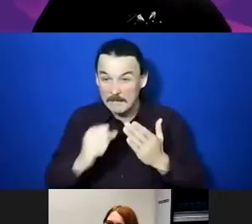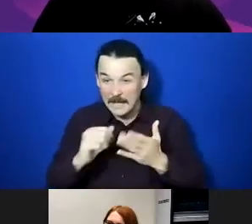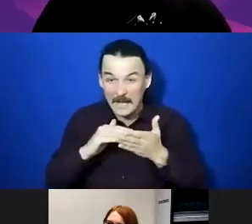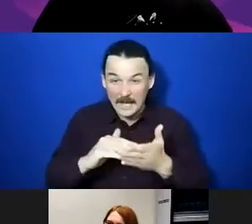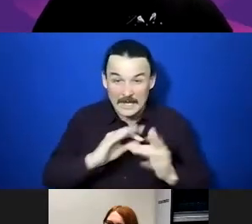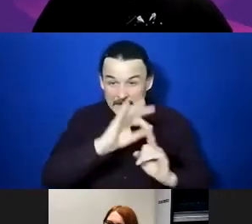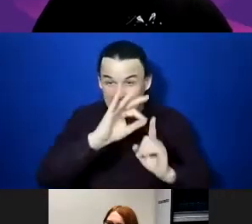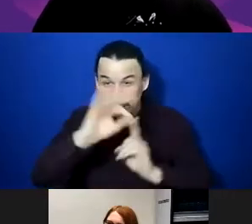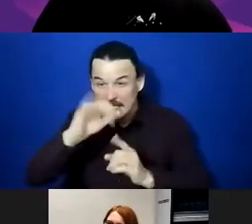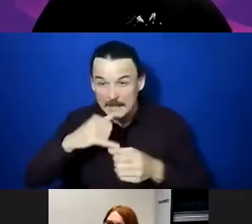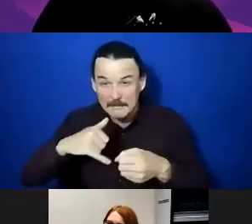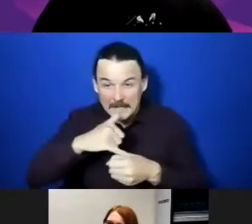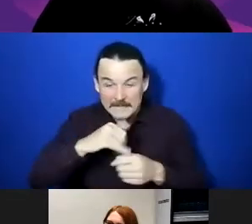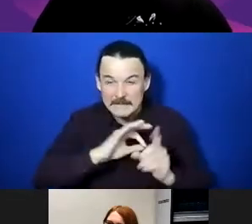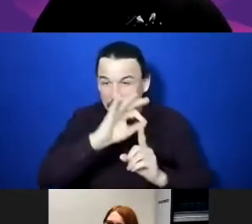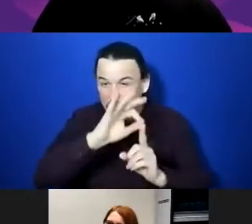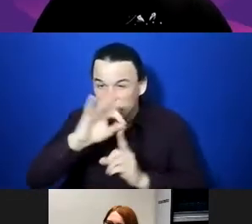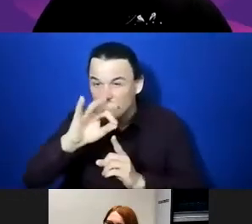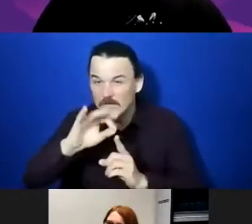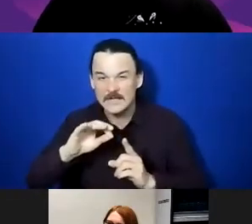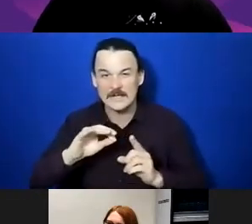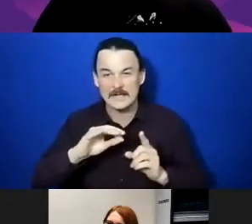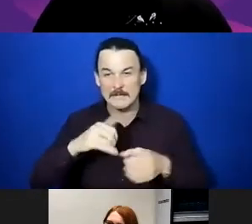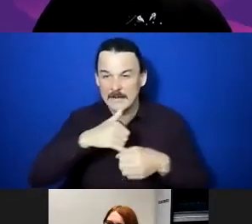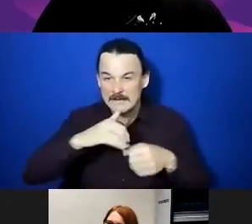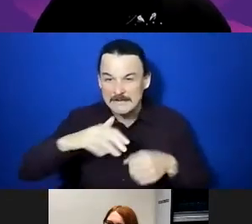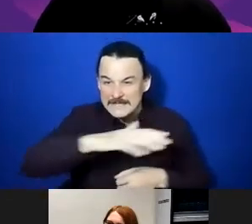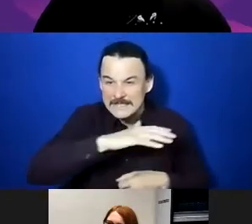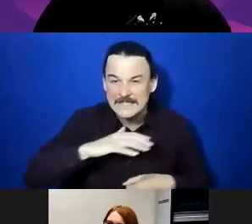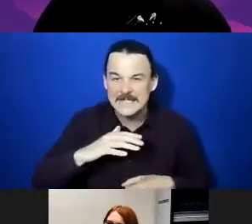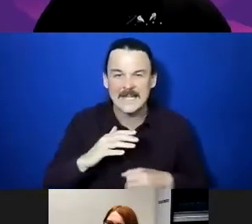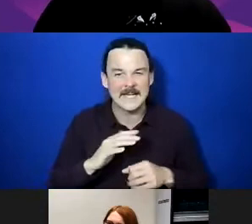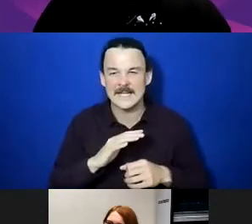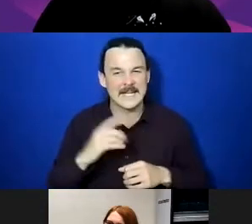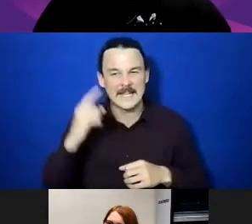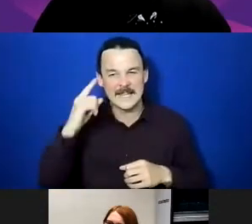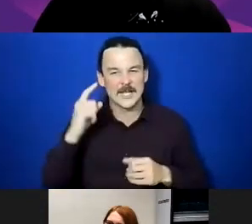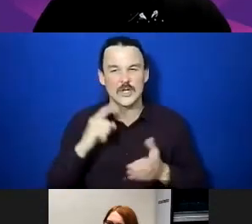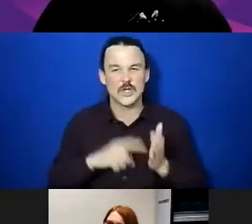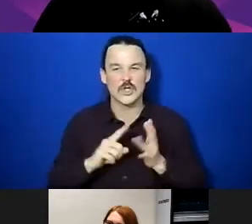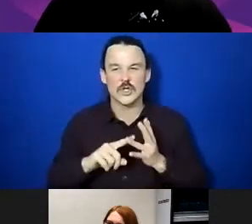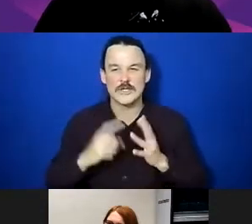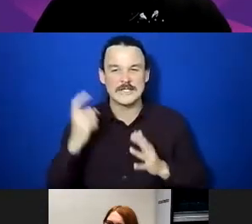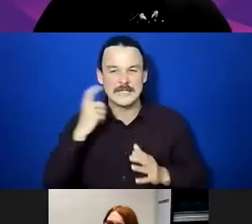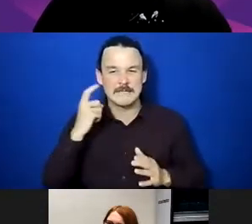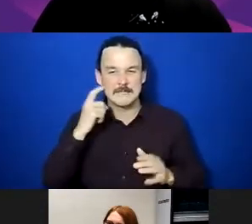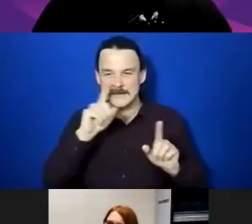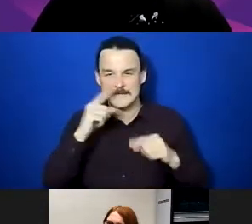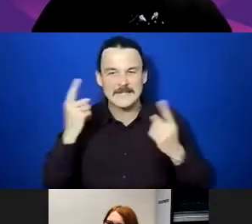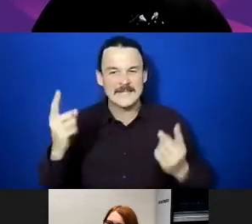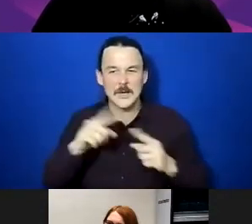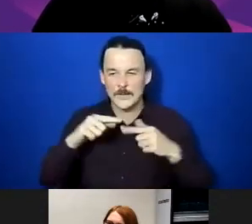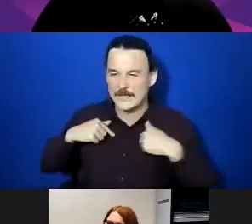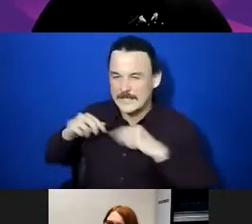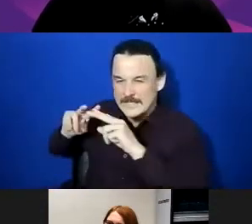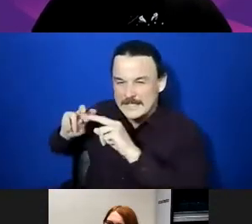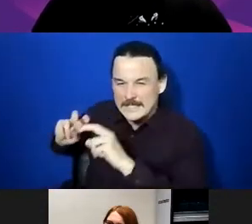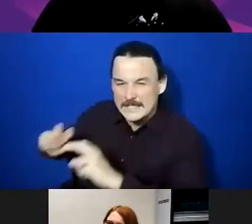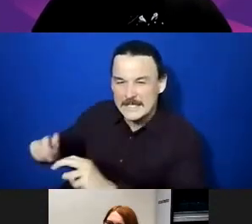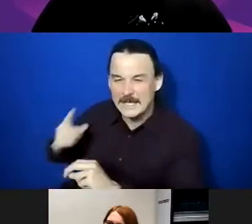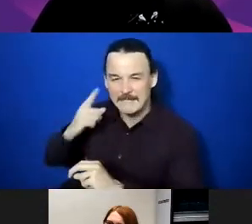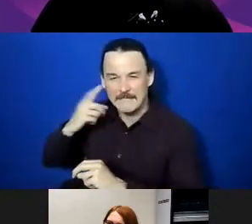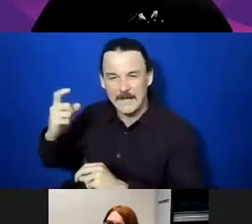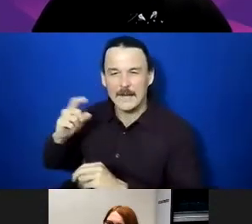will be talking about central individuals in my paper, that is the serial killers, I hope to achieve two primary